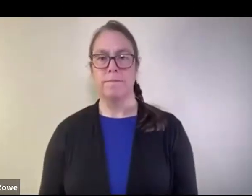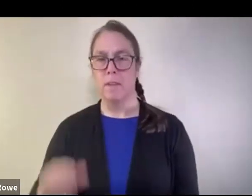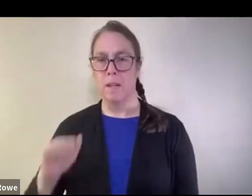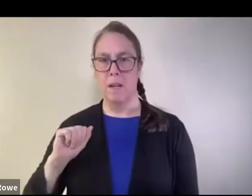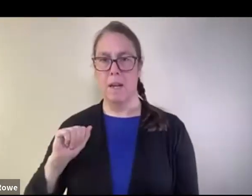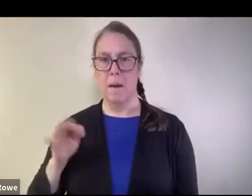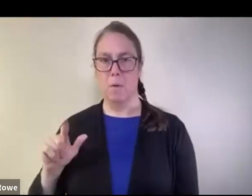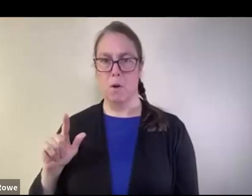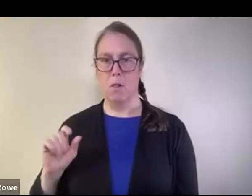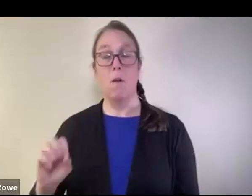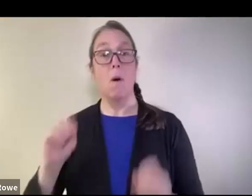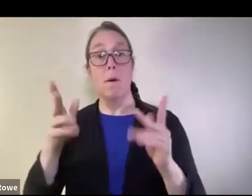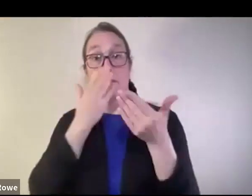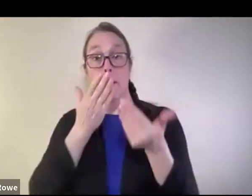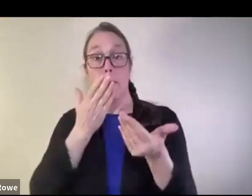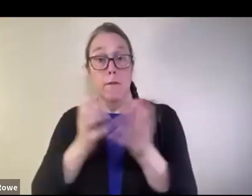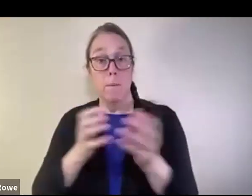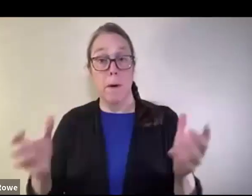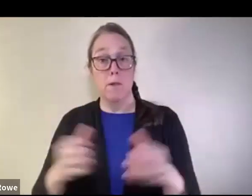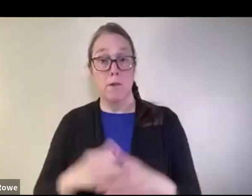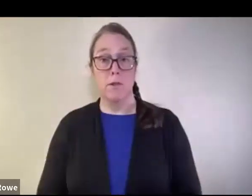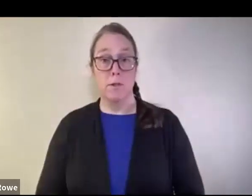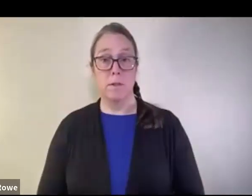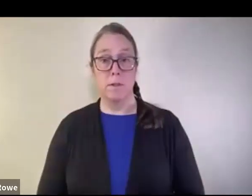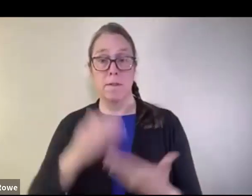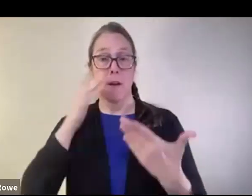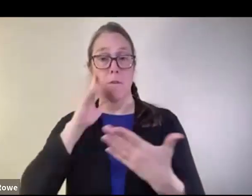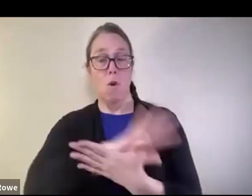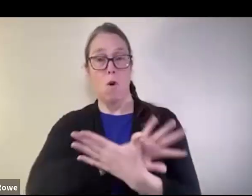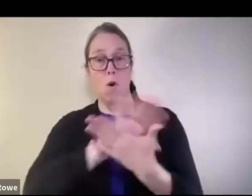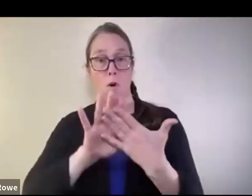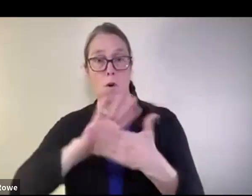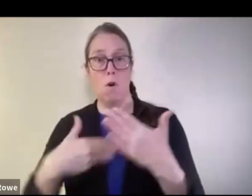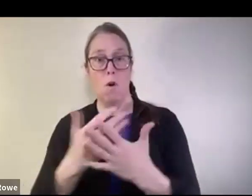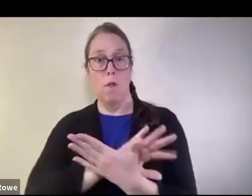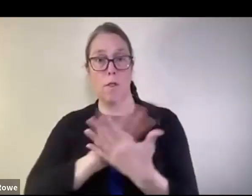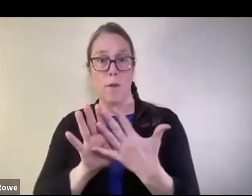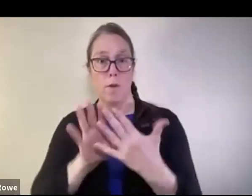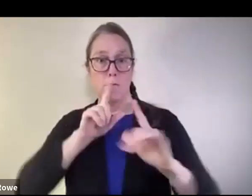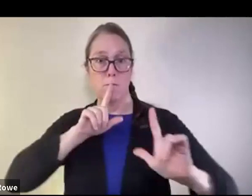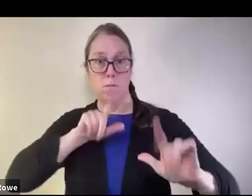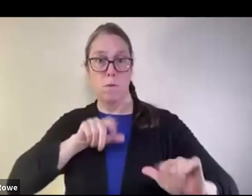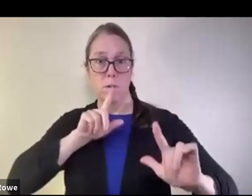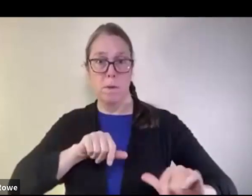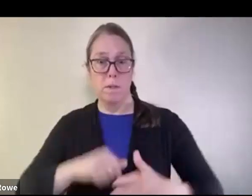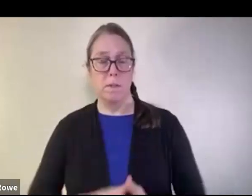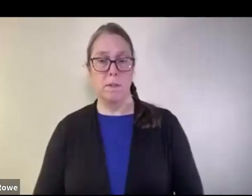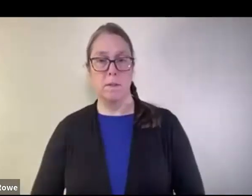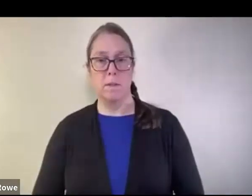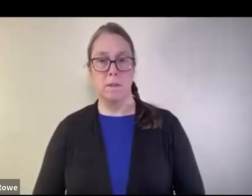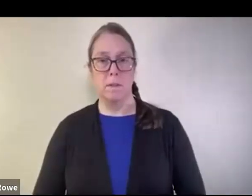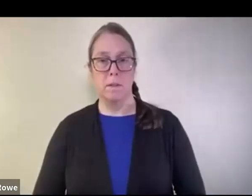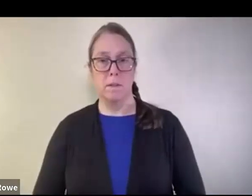thank you very much. Thank you for all those responses. So will